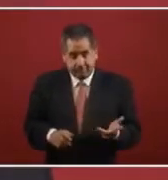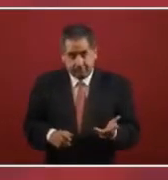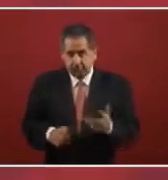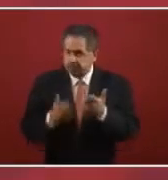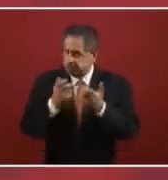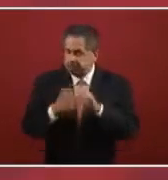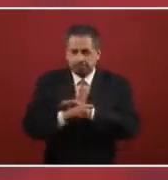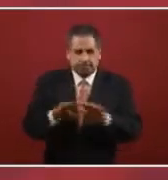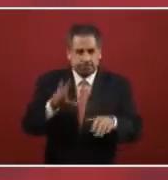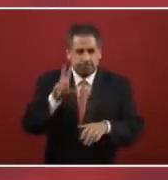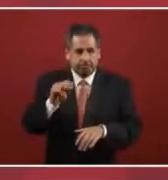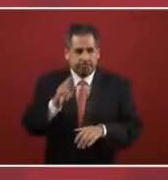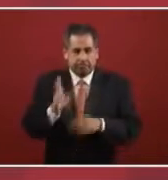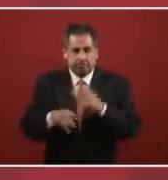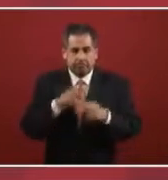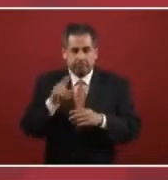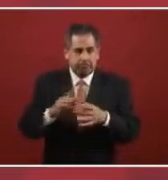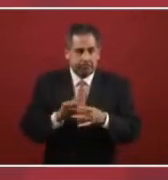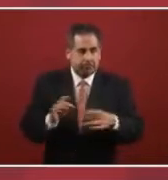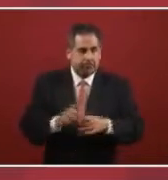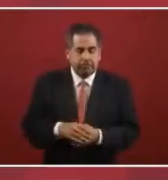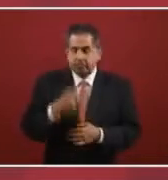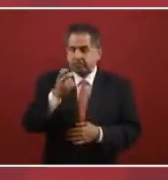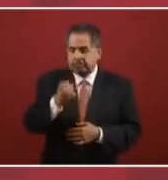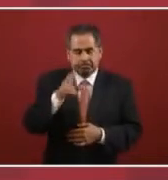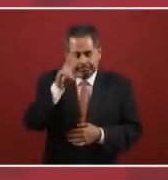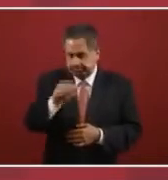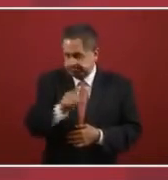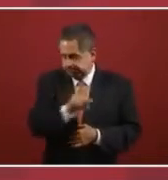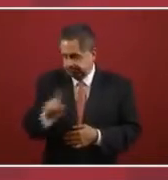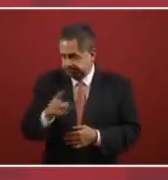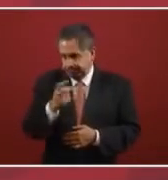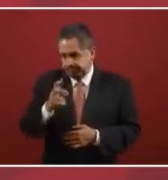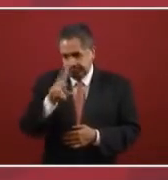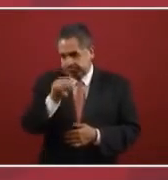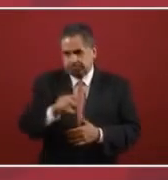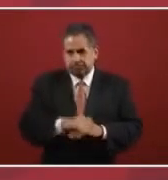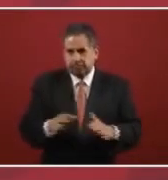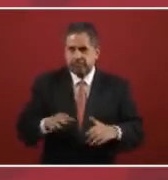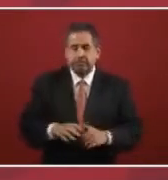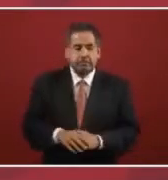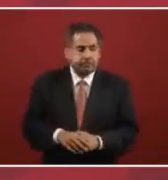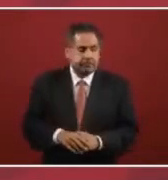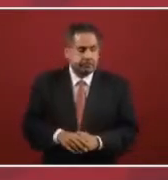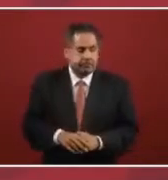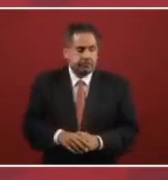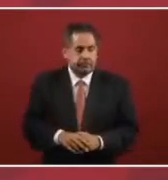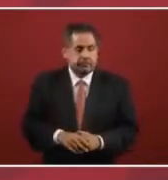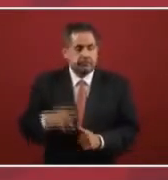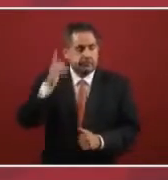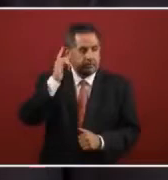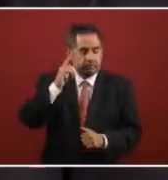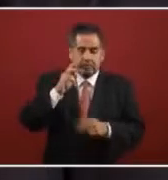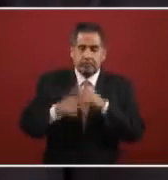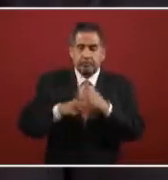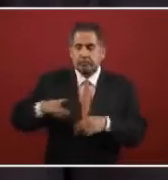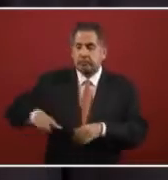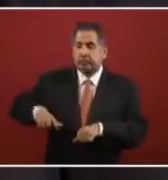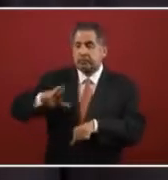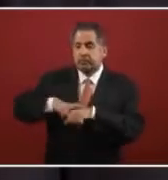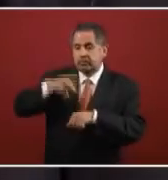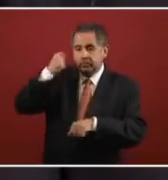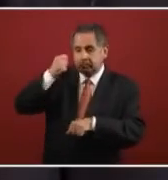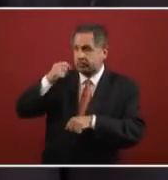Eso no. No, that's not Así going to no go. vamos. That's not how we're going to do things. Entonces, ojalá y el gobernador de So let's Tabasco hope lo the